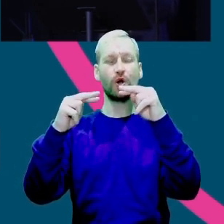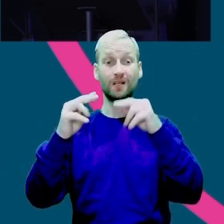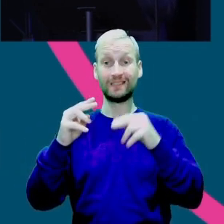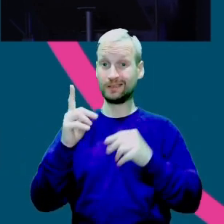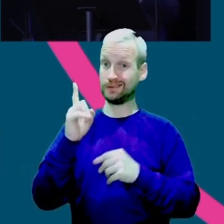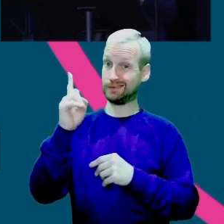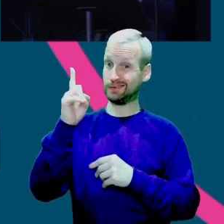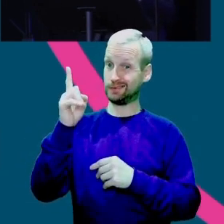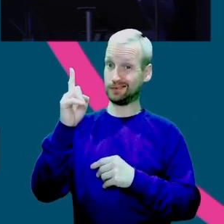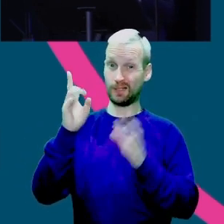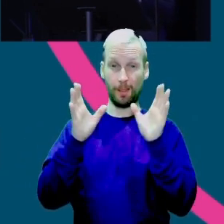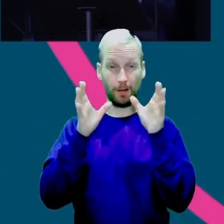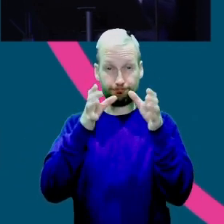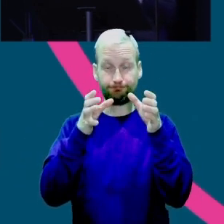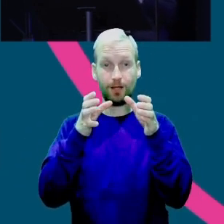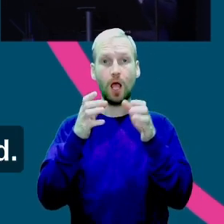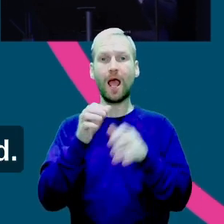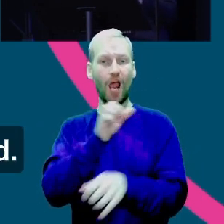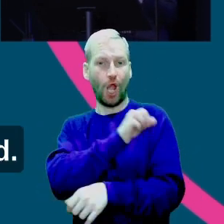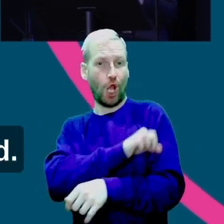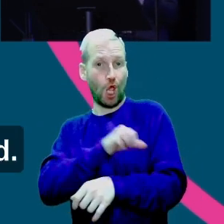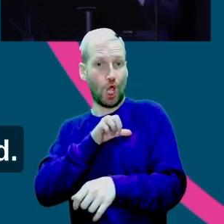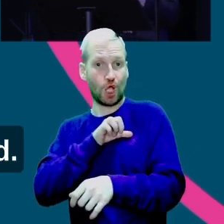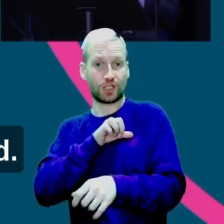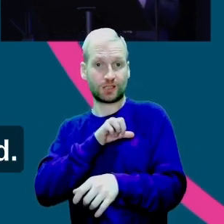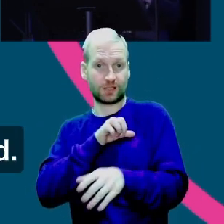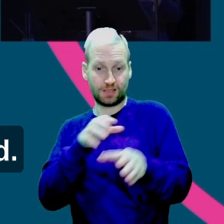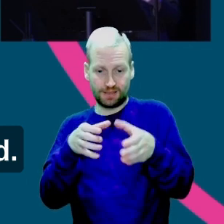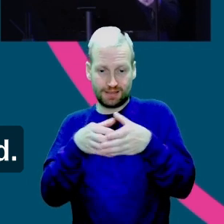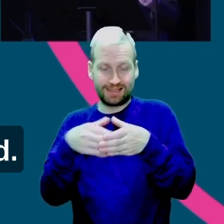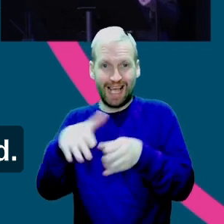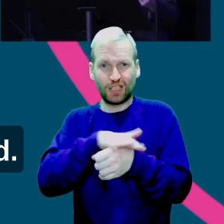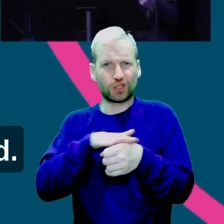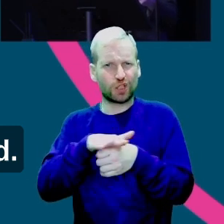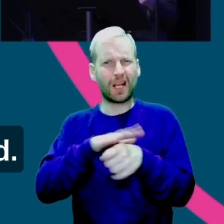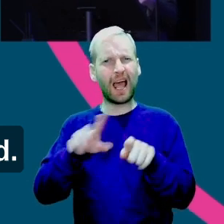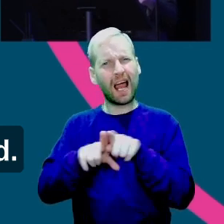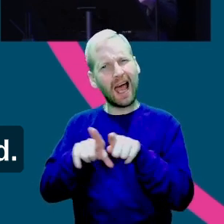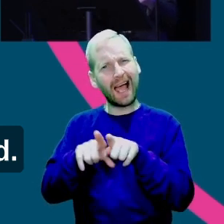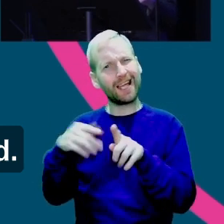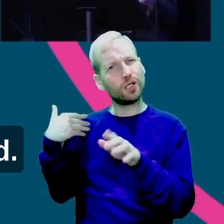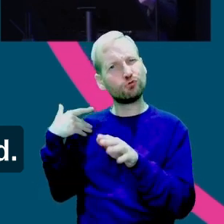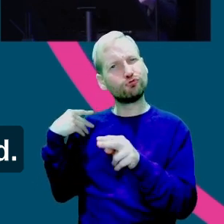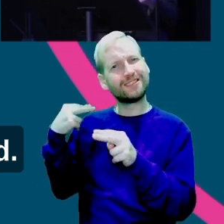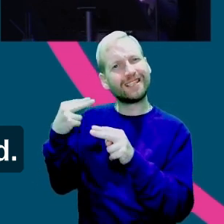a sort of a large nurse station in this ward, as there would be in a traditional